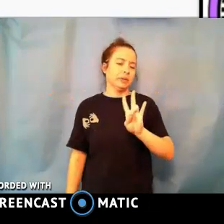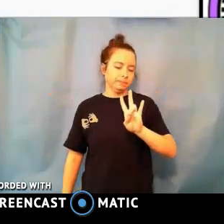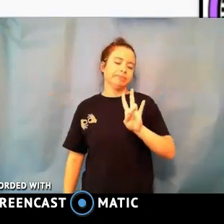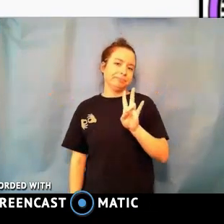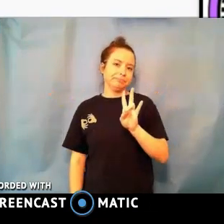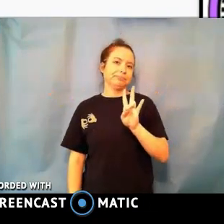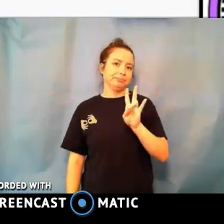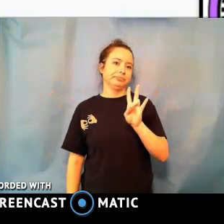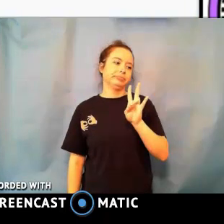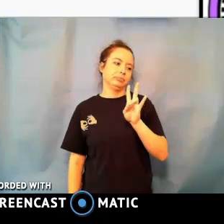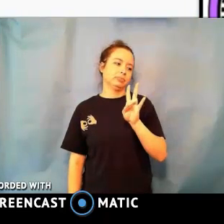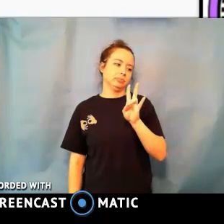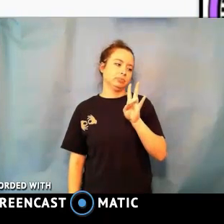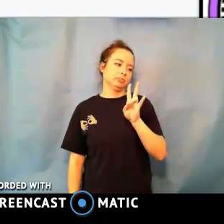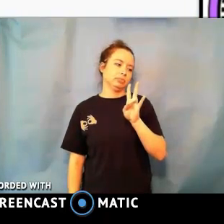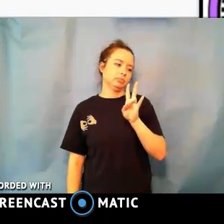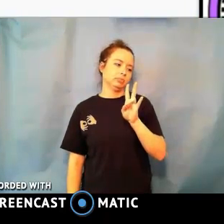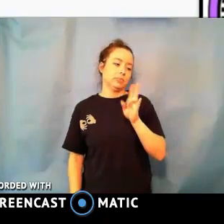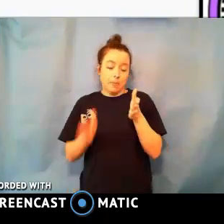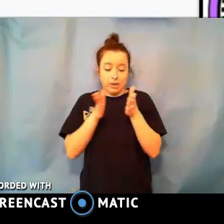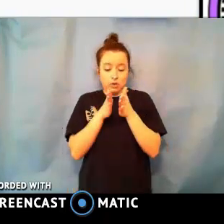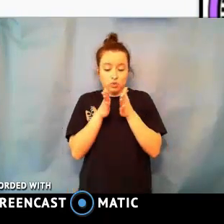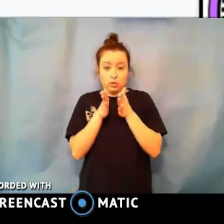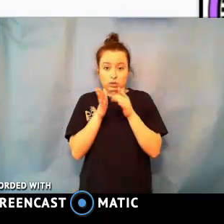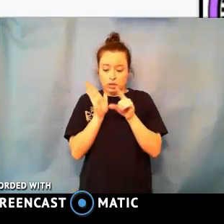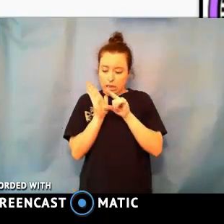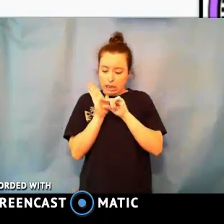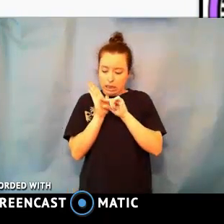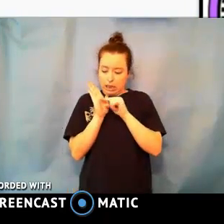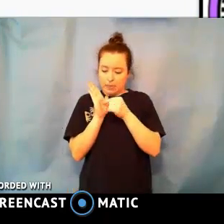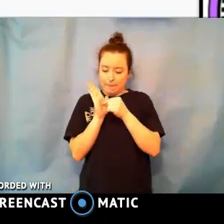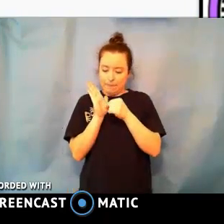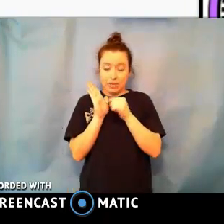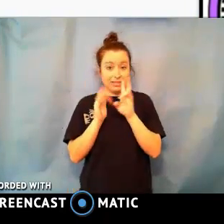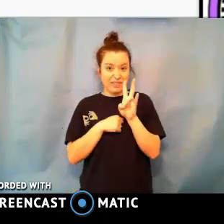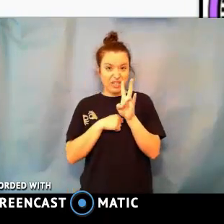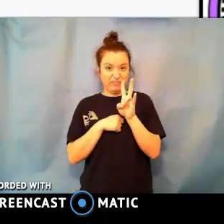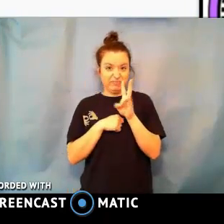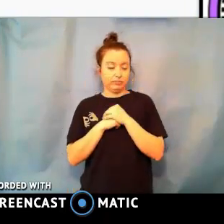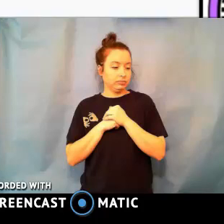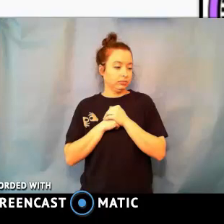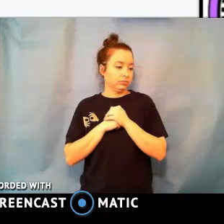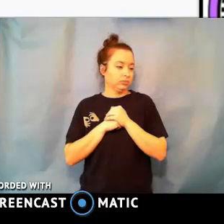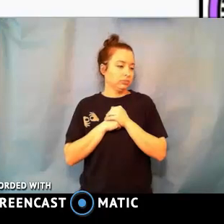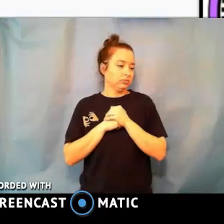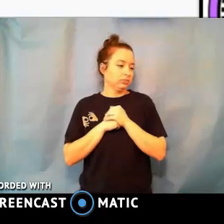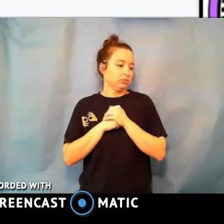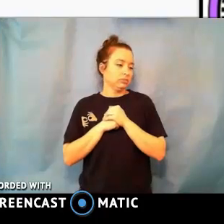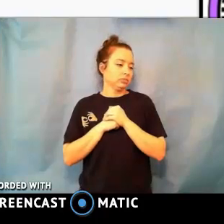7. So my hour hand, my short hand, is going to point at the 7.